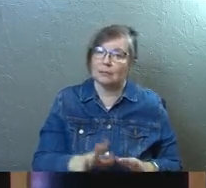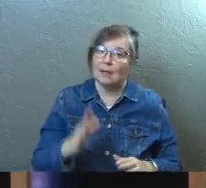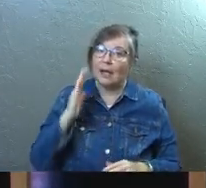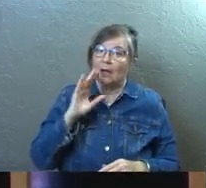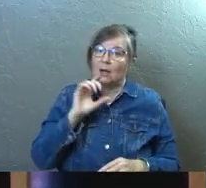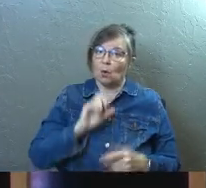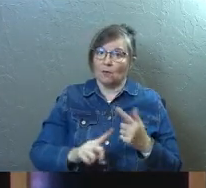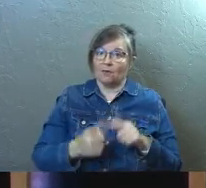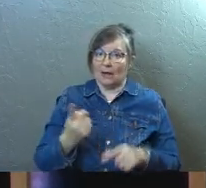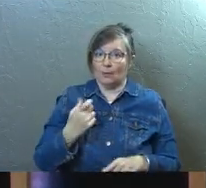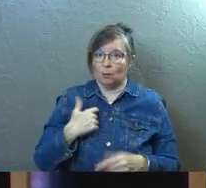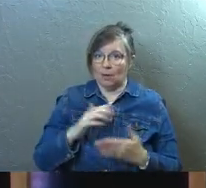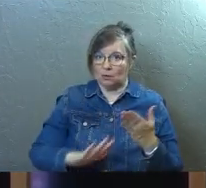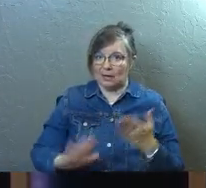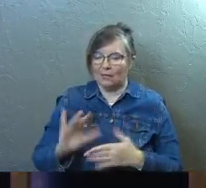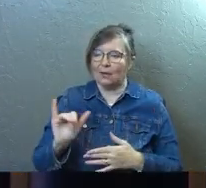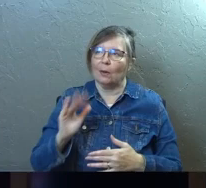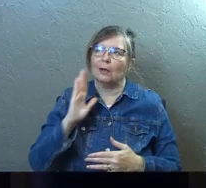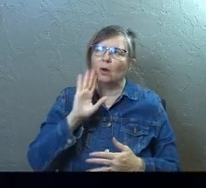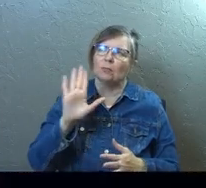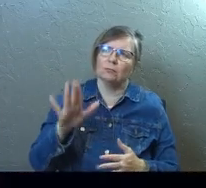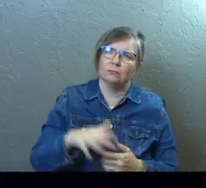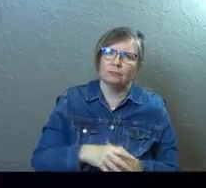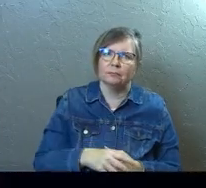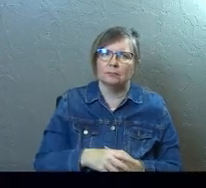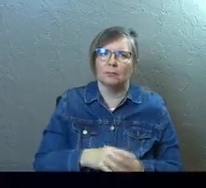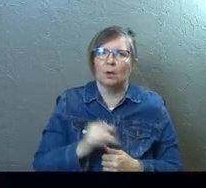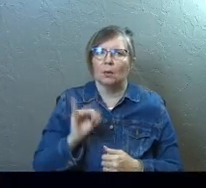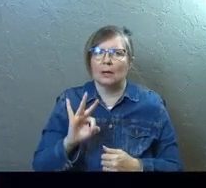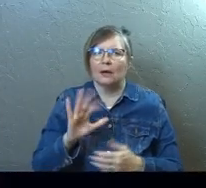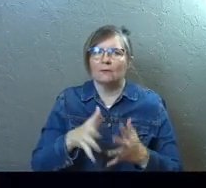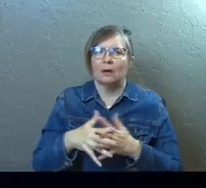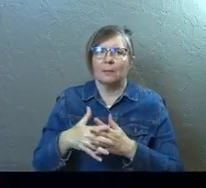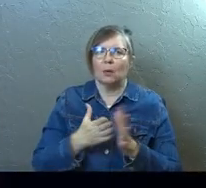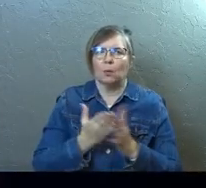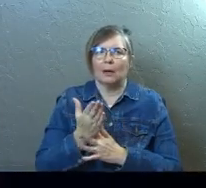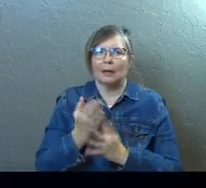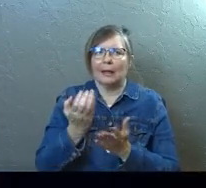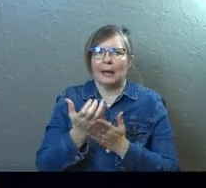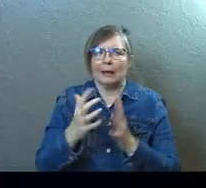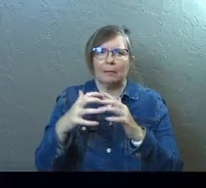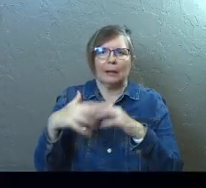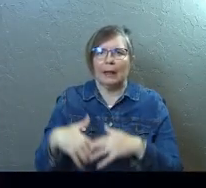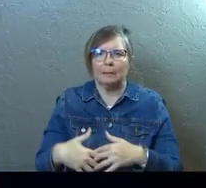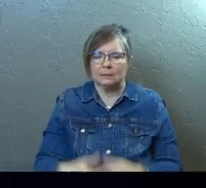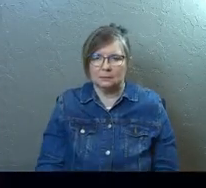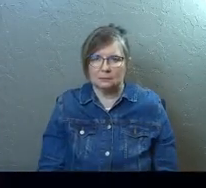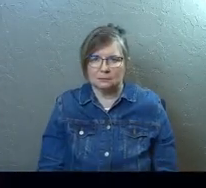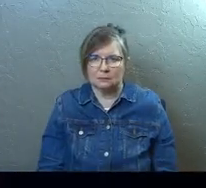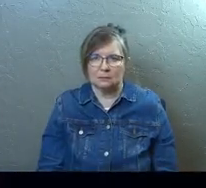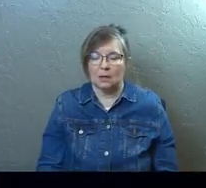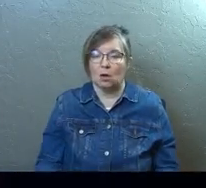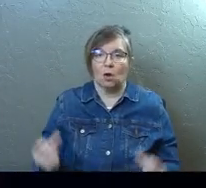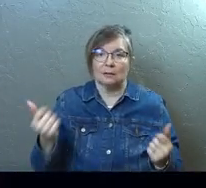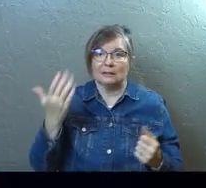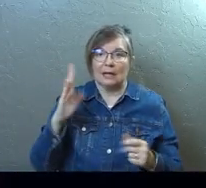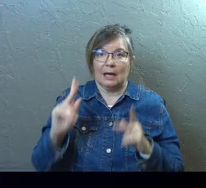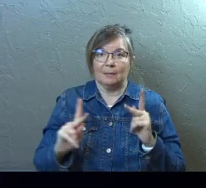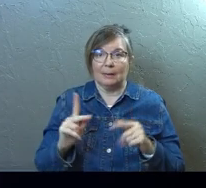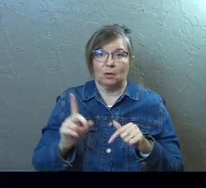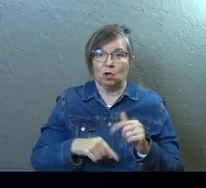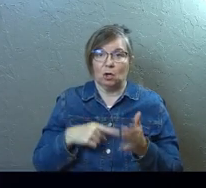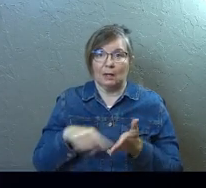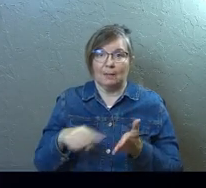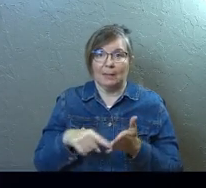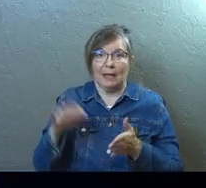I had an old friend asked me when I was in college, they're like, you know, what if America ever went through economic collapse and all of a sudden God's people